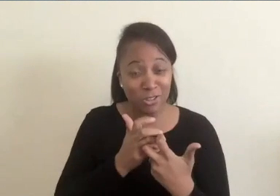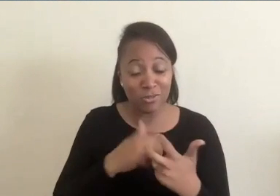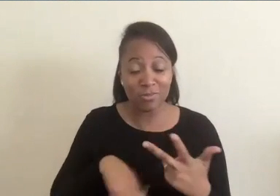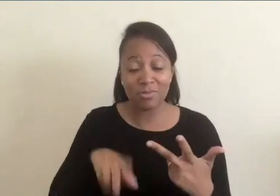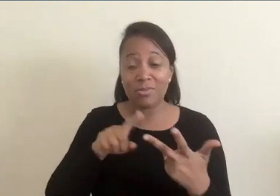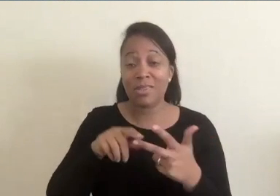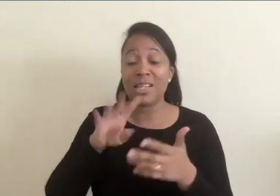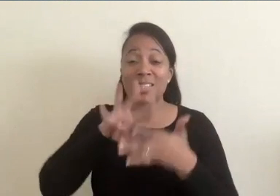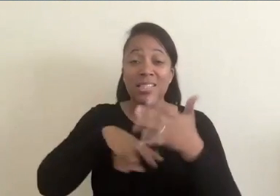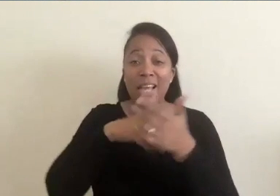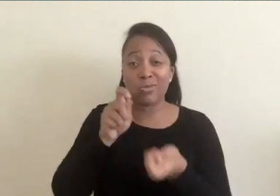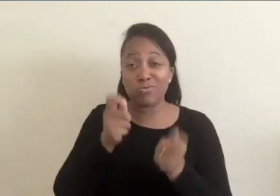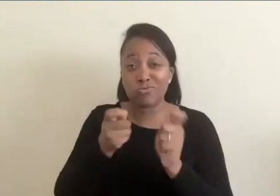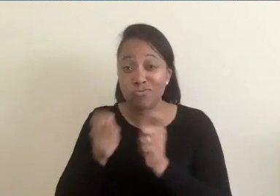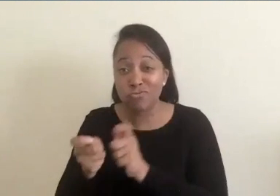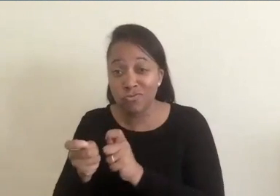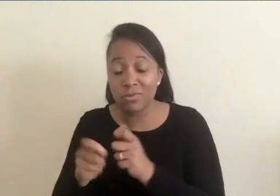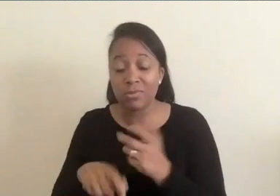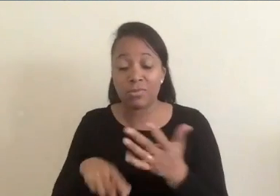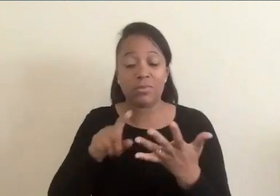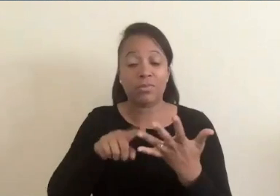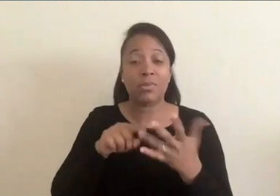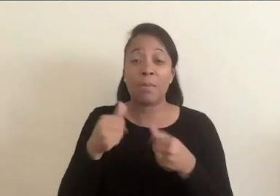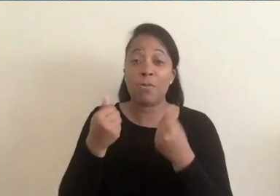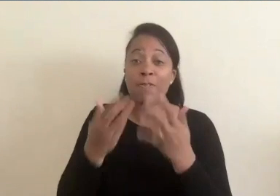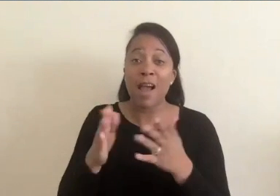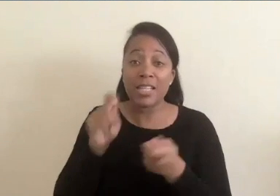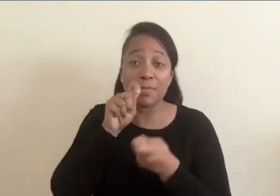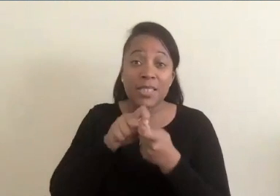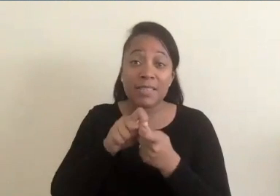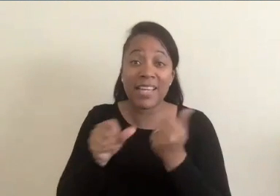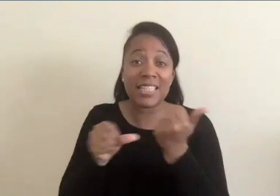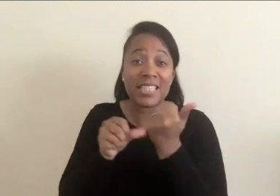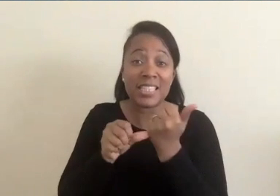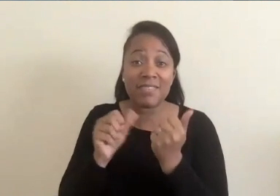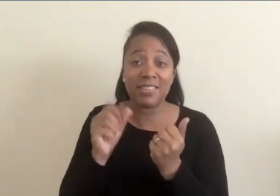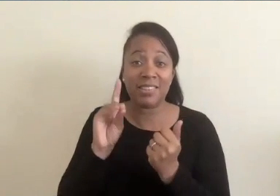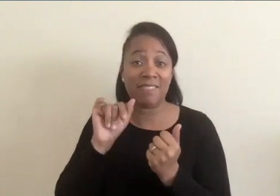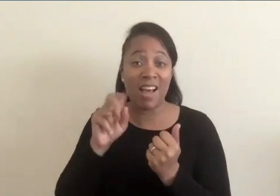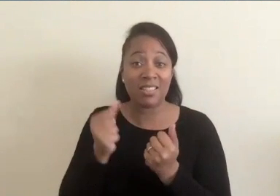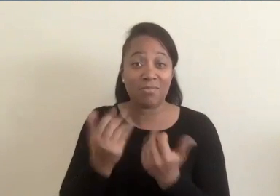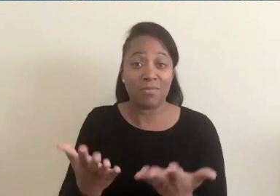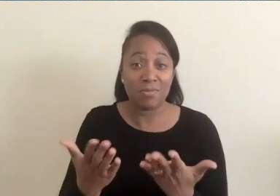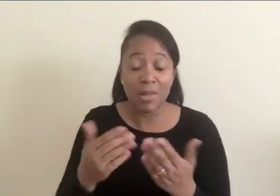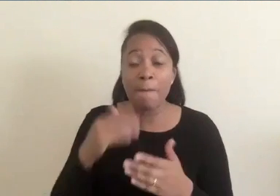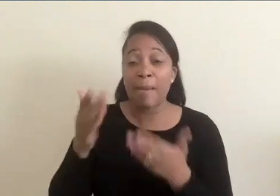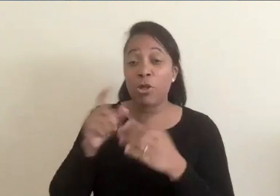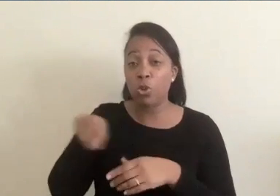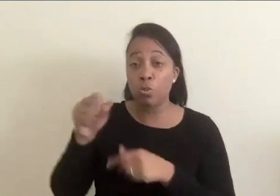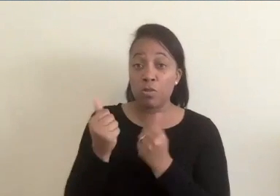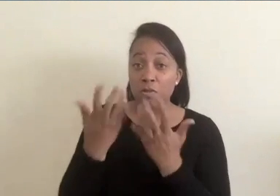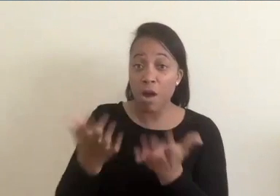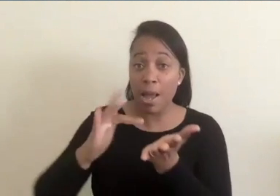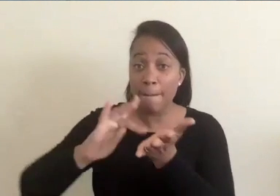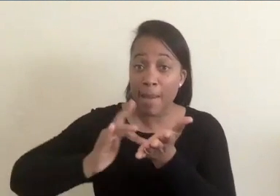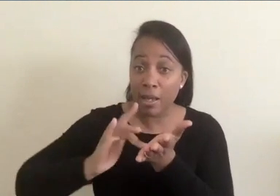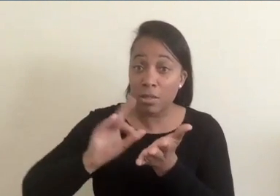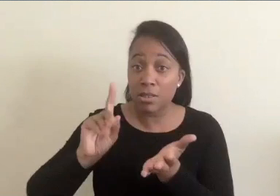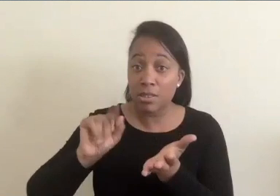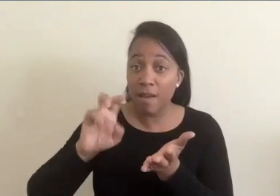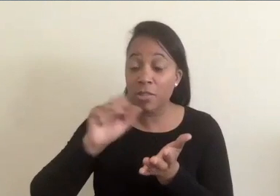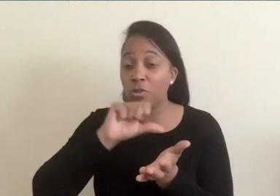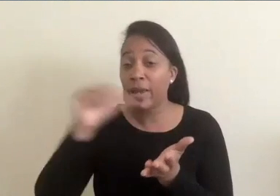A modified schedule. It could be providing certain assistive devices, actually providing something, a medical device or